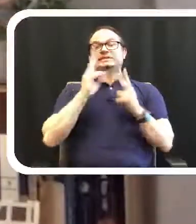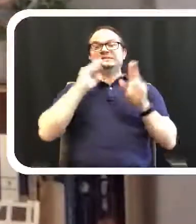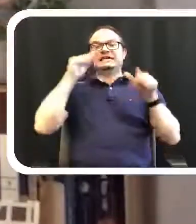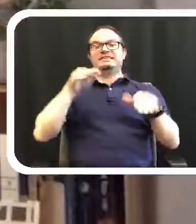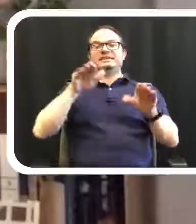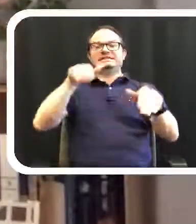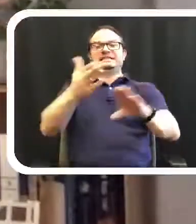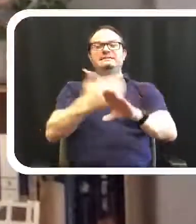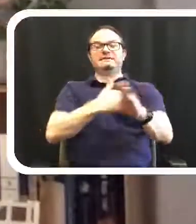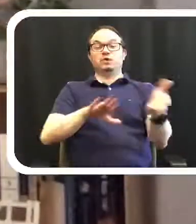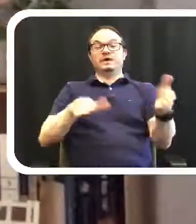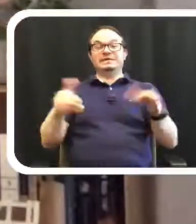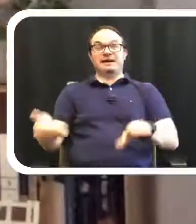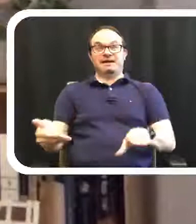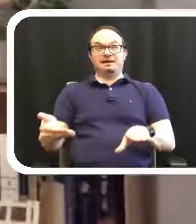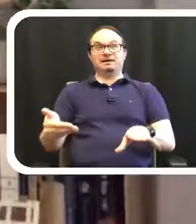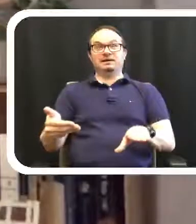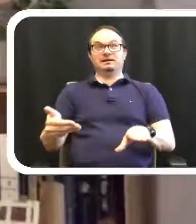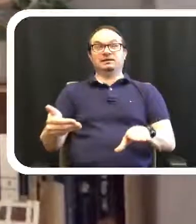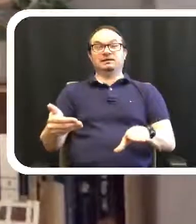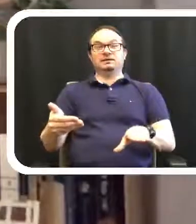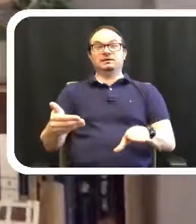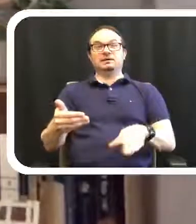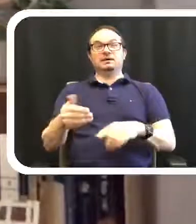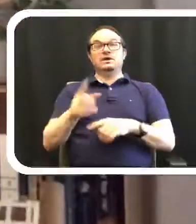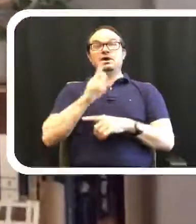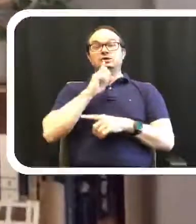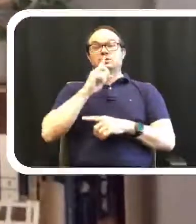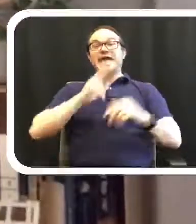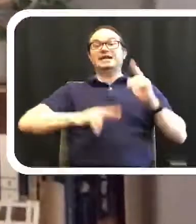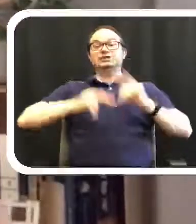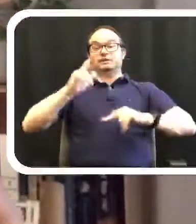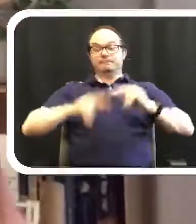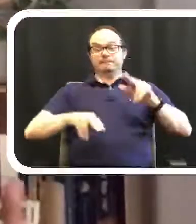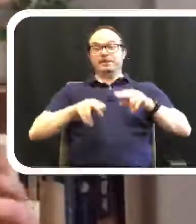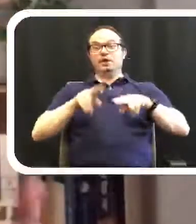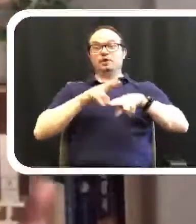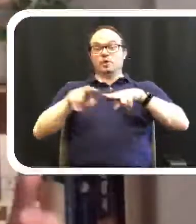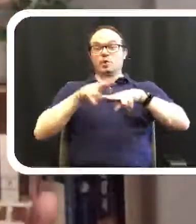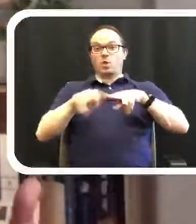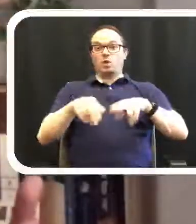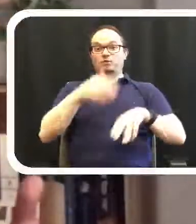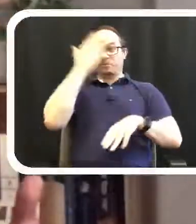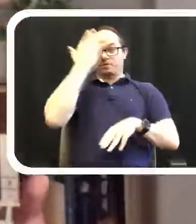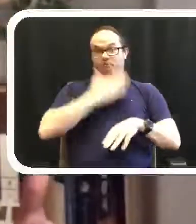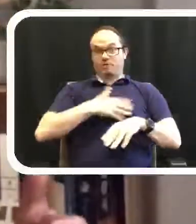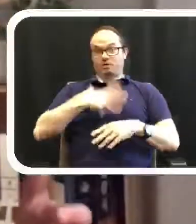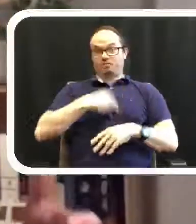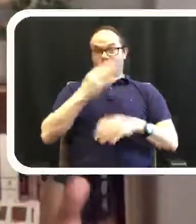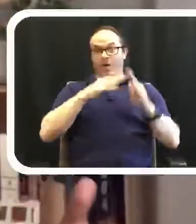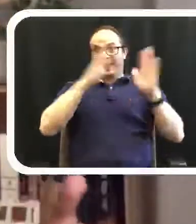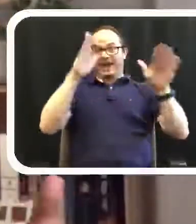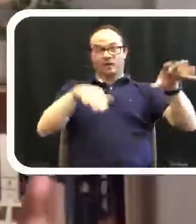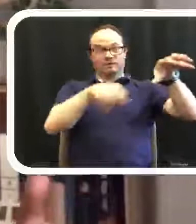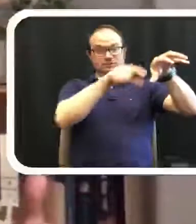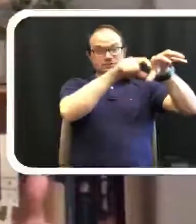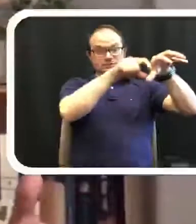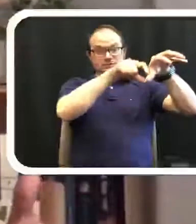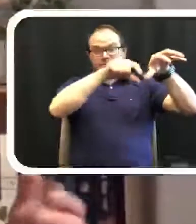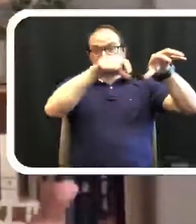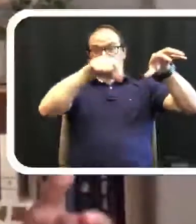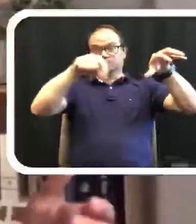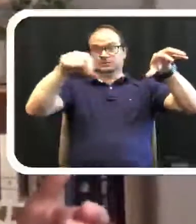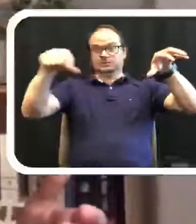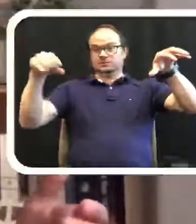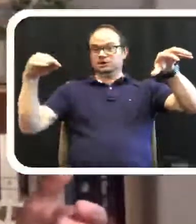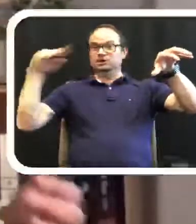before he died. And so they actually built railroad tracks from the front steps of the White House all the way to